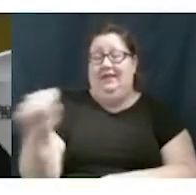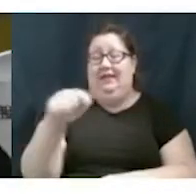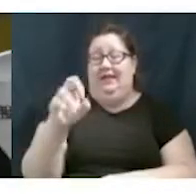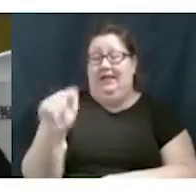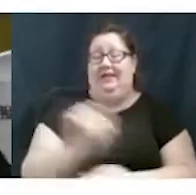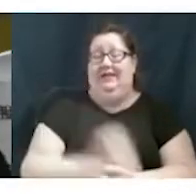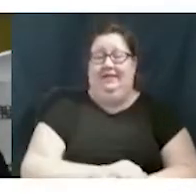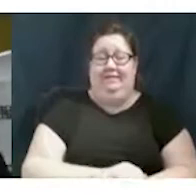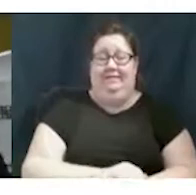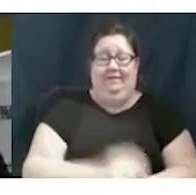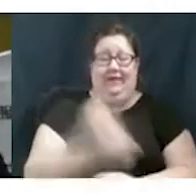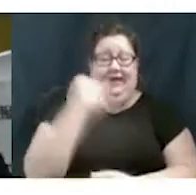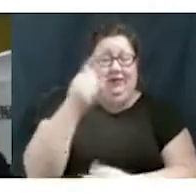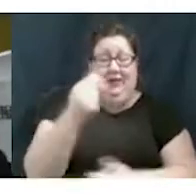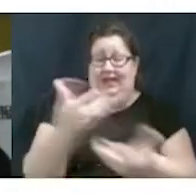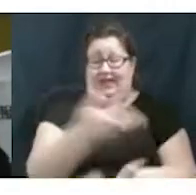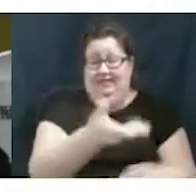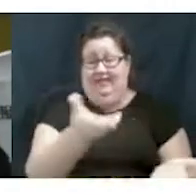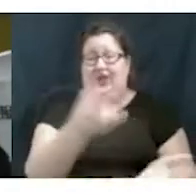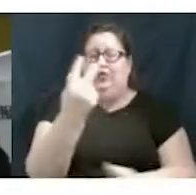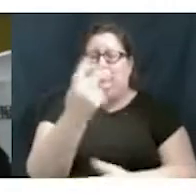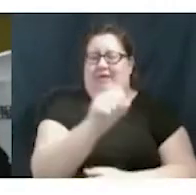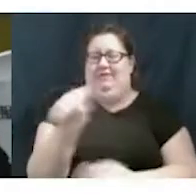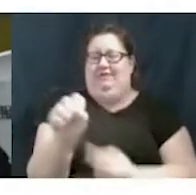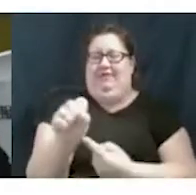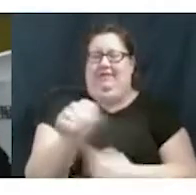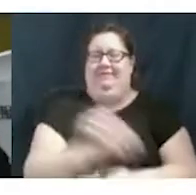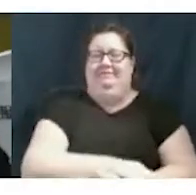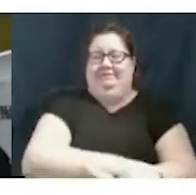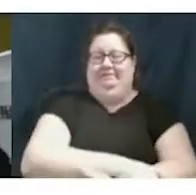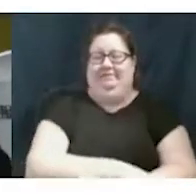OECPSS.net, if you ever need anything. 2 S's in there.